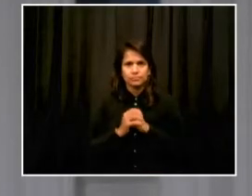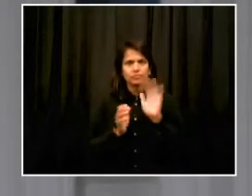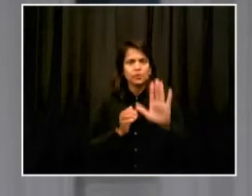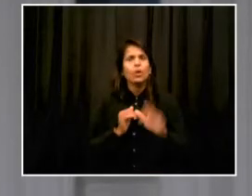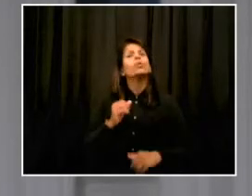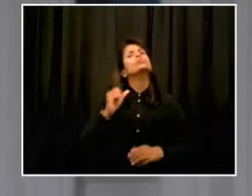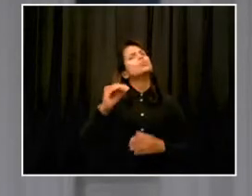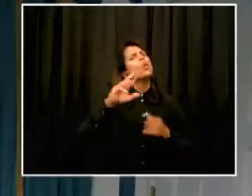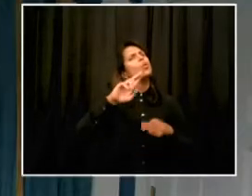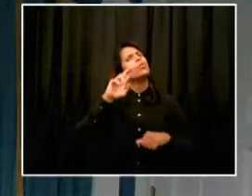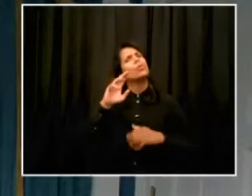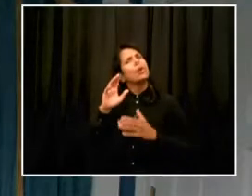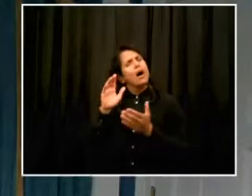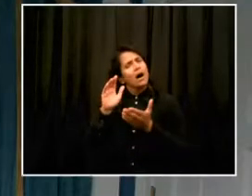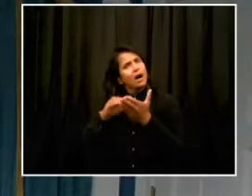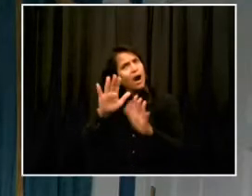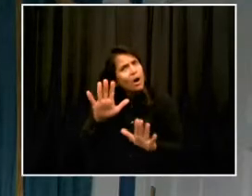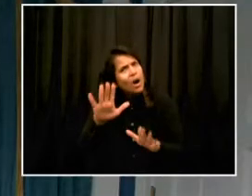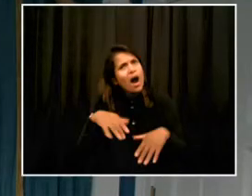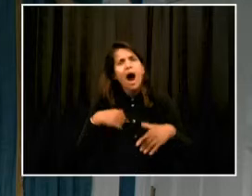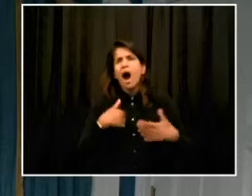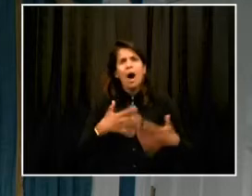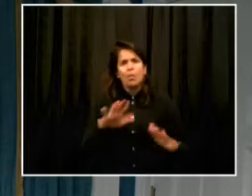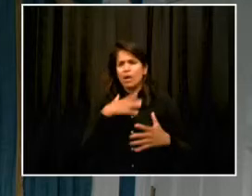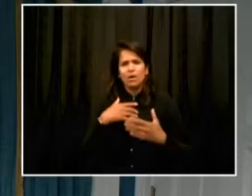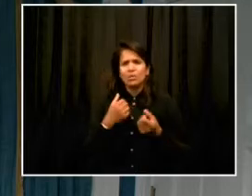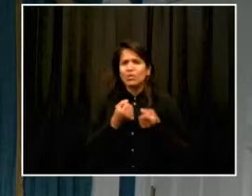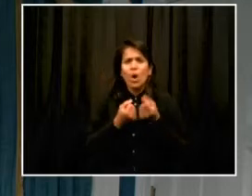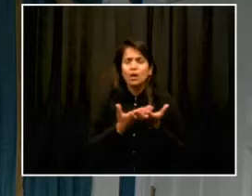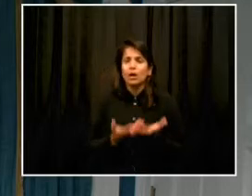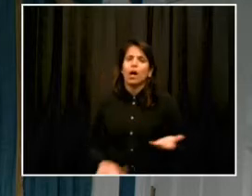condition. Next, we have Henry from Bloomberg.